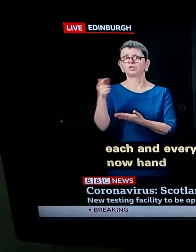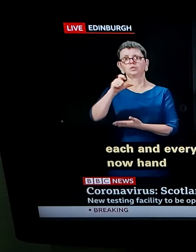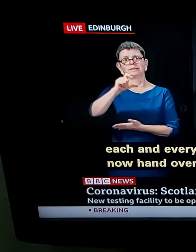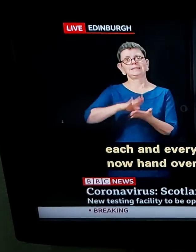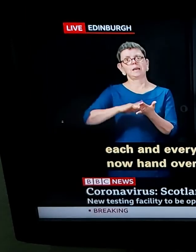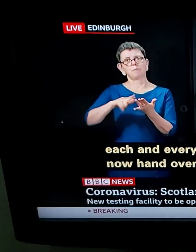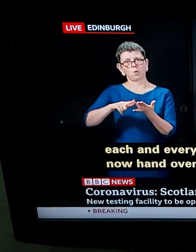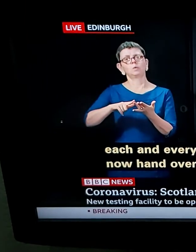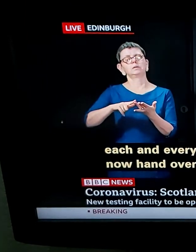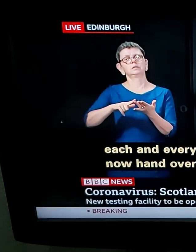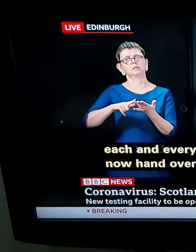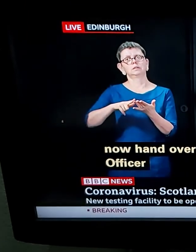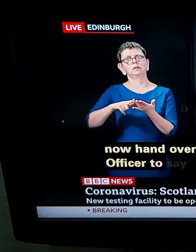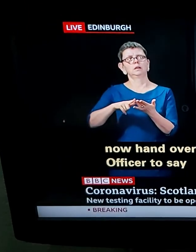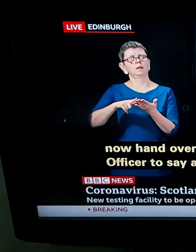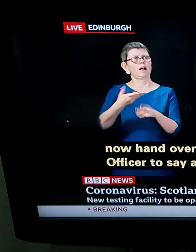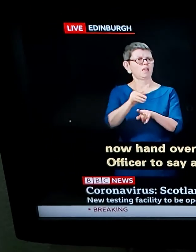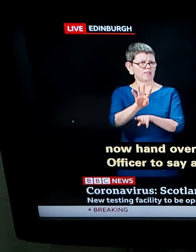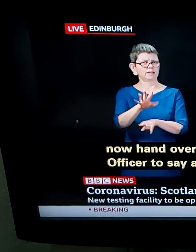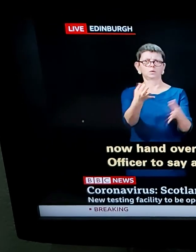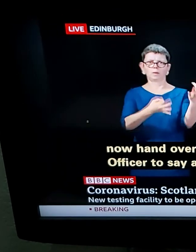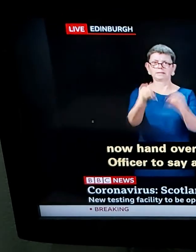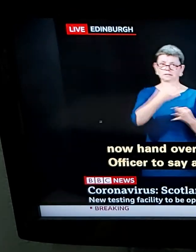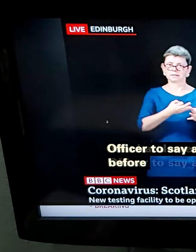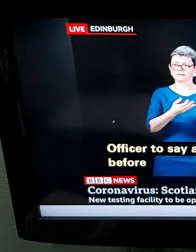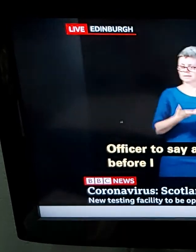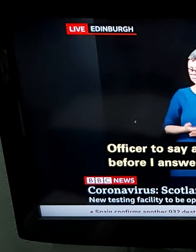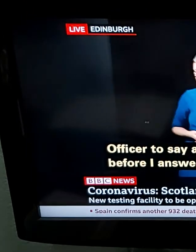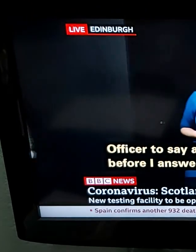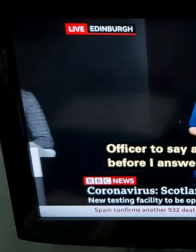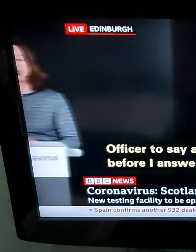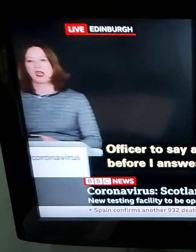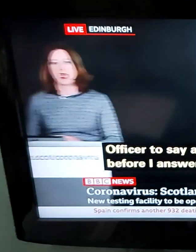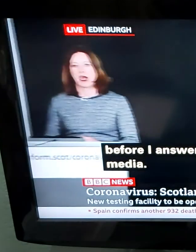words before I open to questions from the media. So we're going to leave Edinburgh